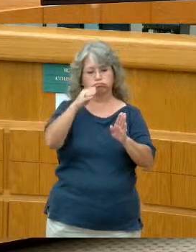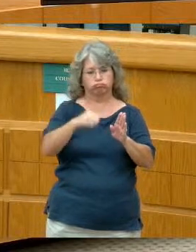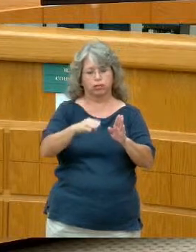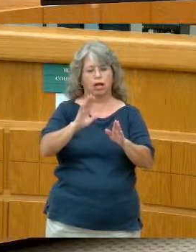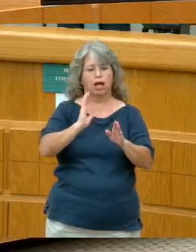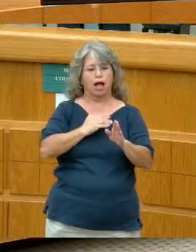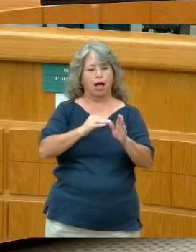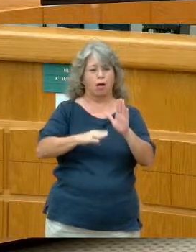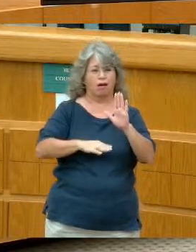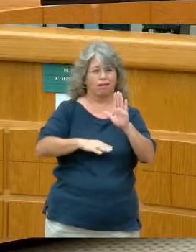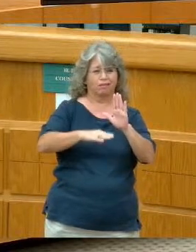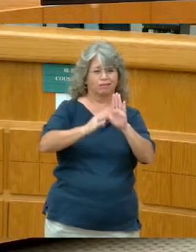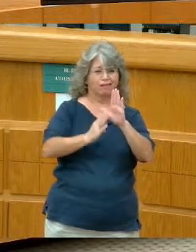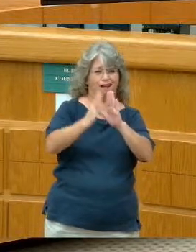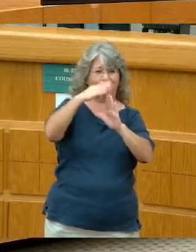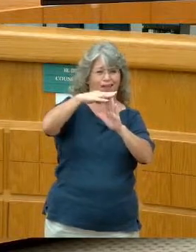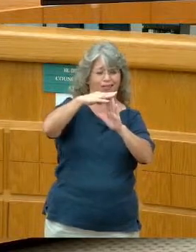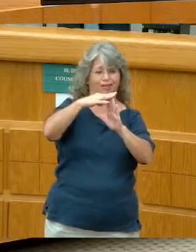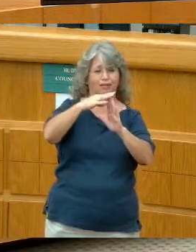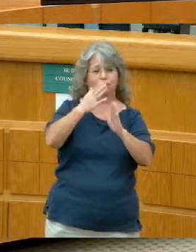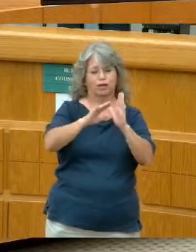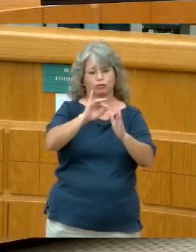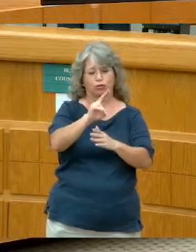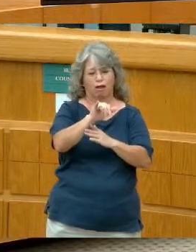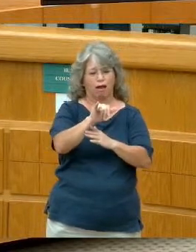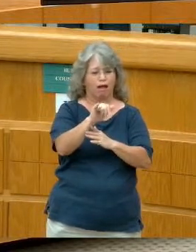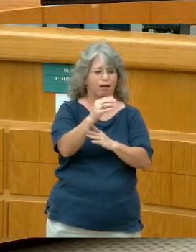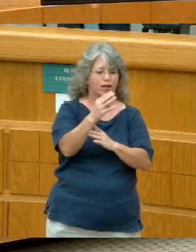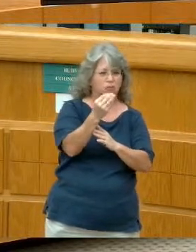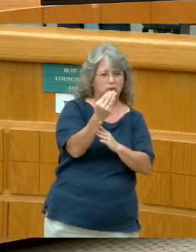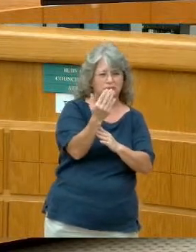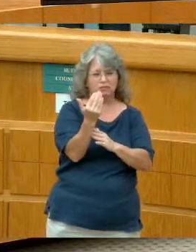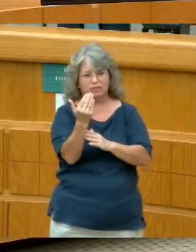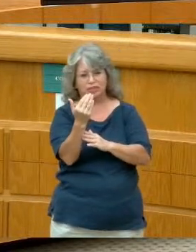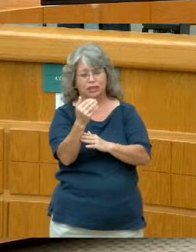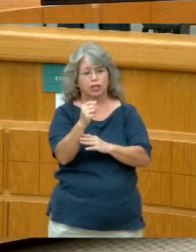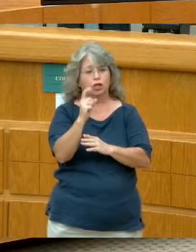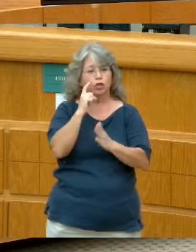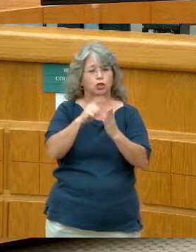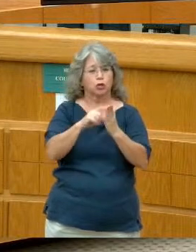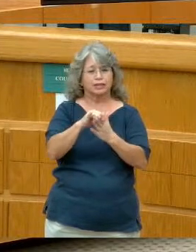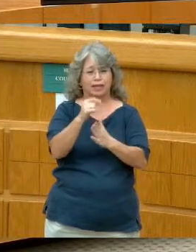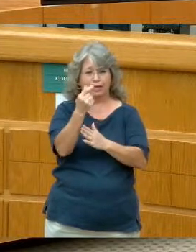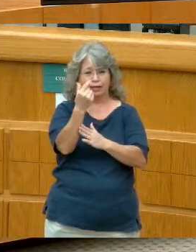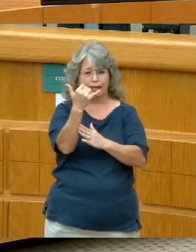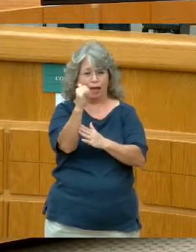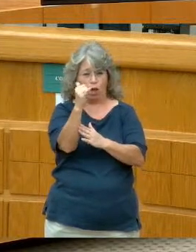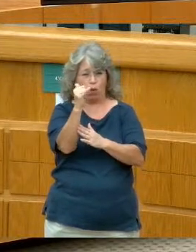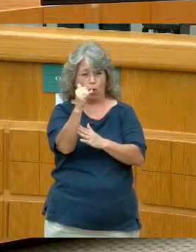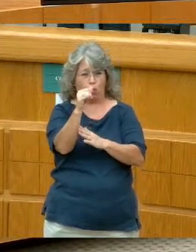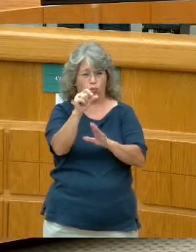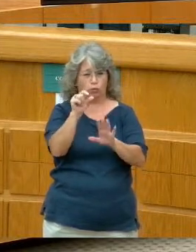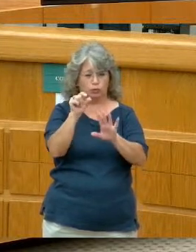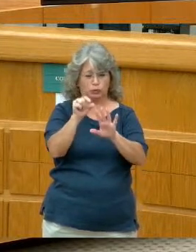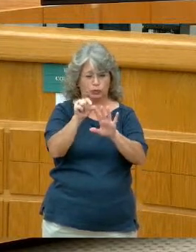see our height was probably around July 13th, 14th. You see yellow on top of the blue bar graph. Those are